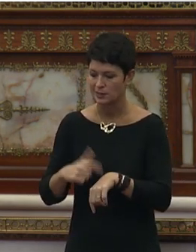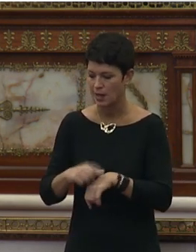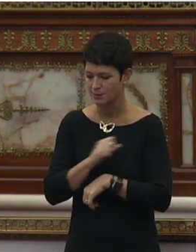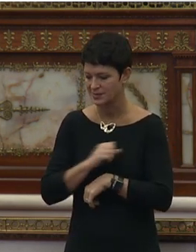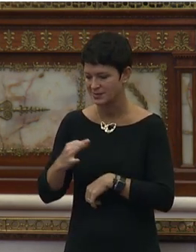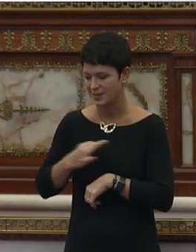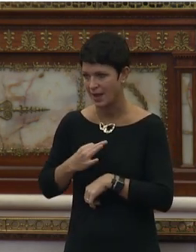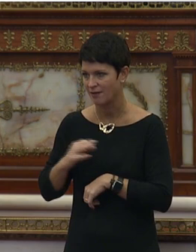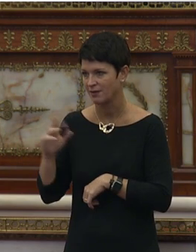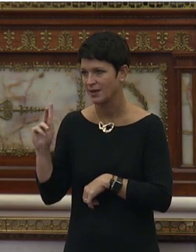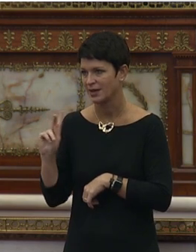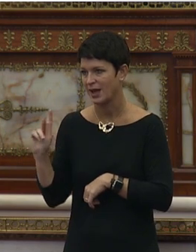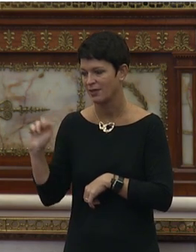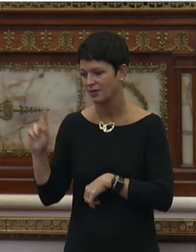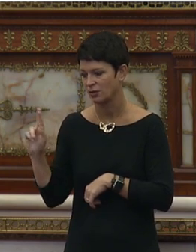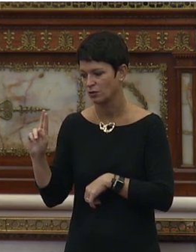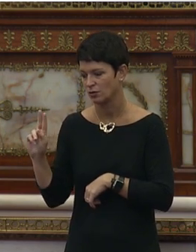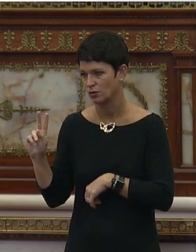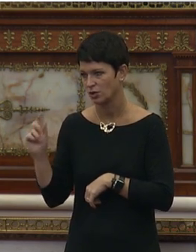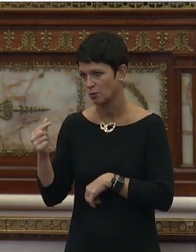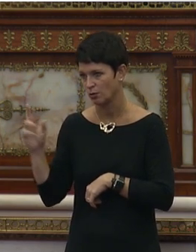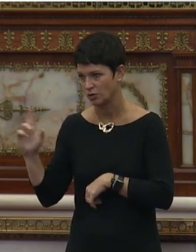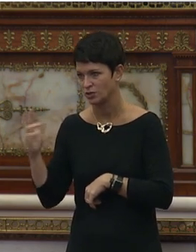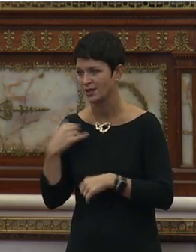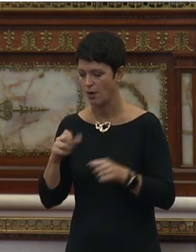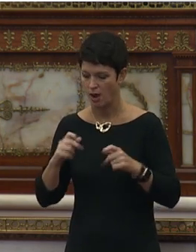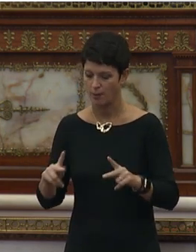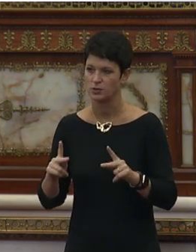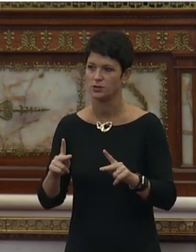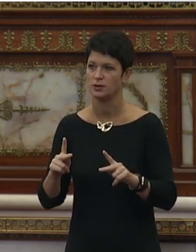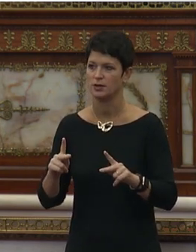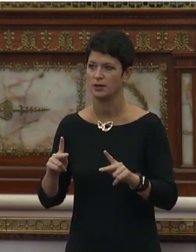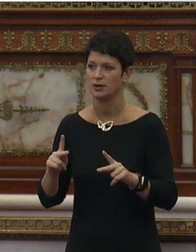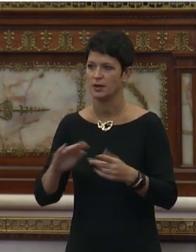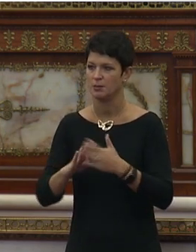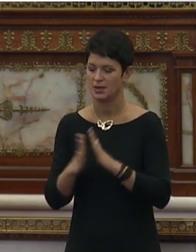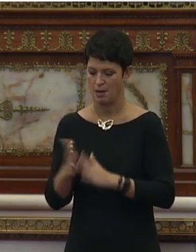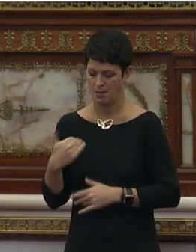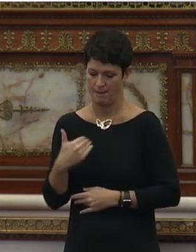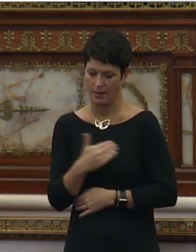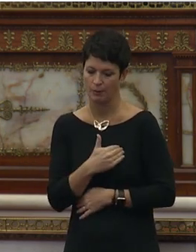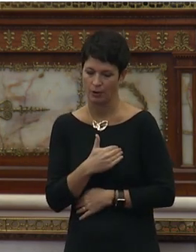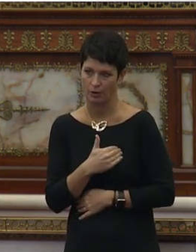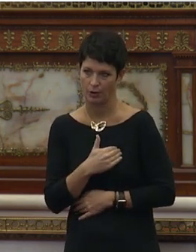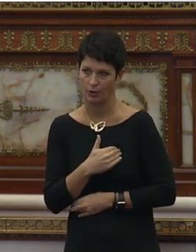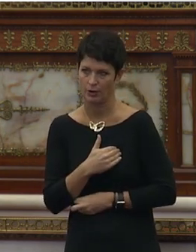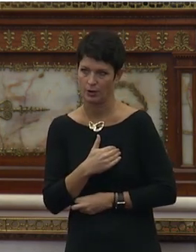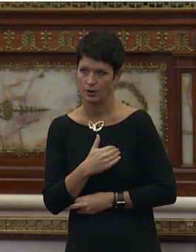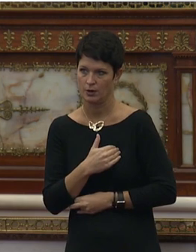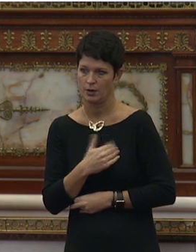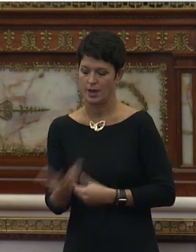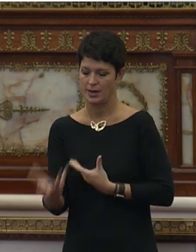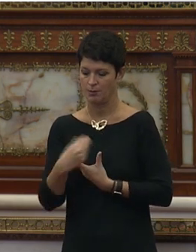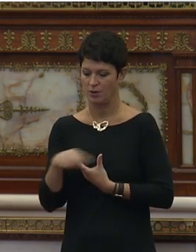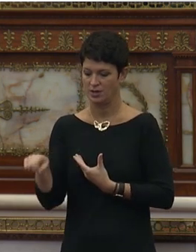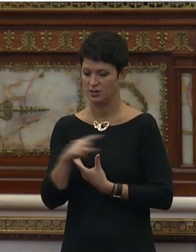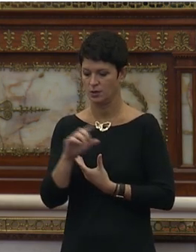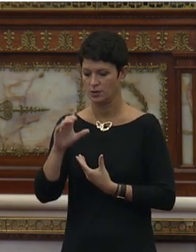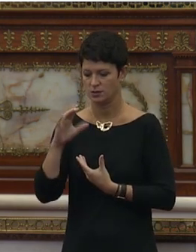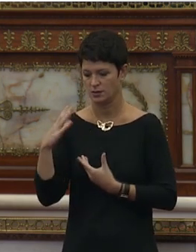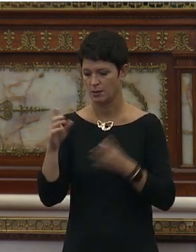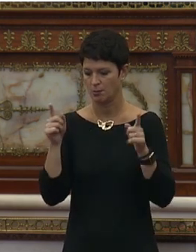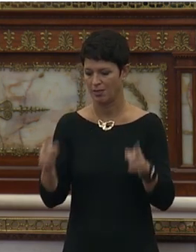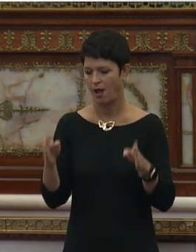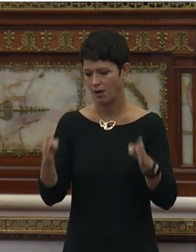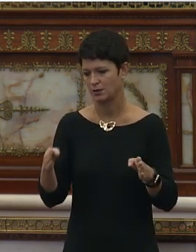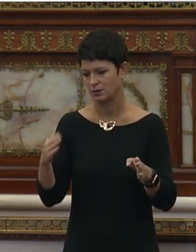staffer, Kathy, and now, you know, you get an opportunity to be a member and grace those Block Captains.